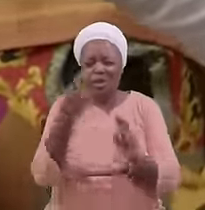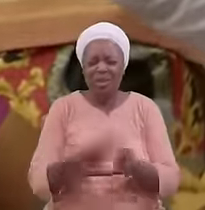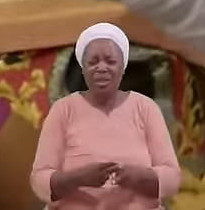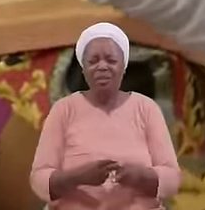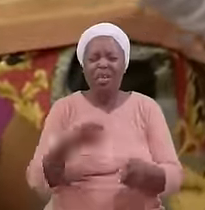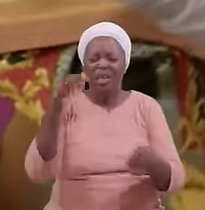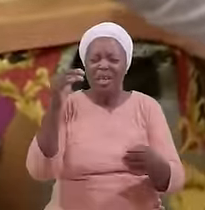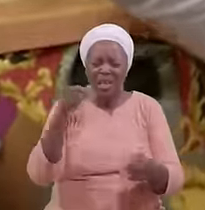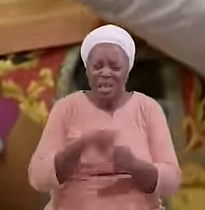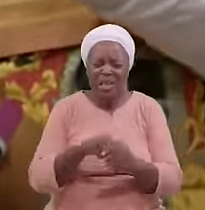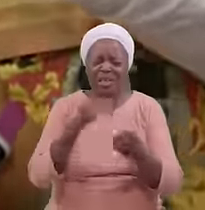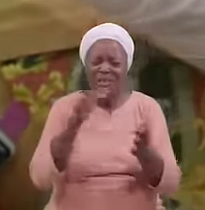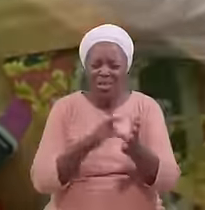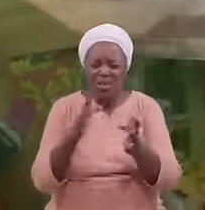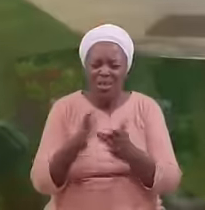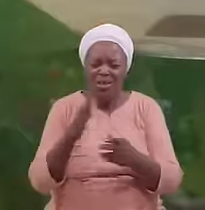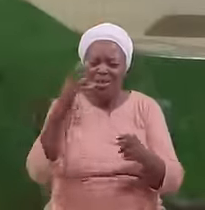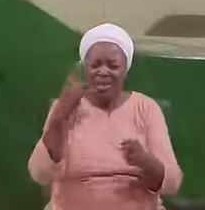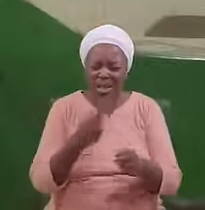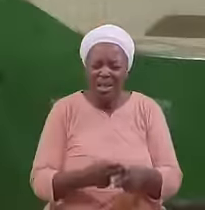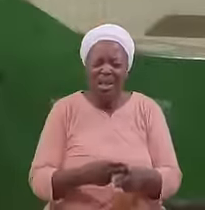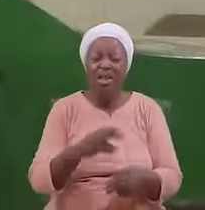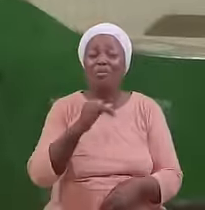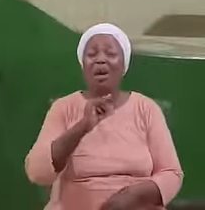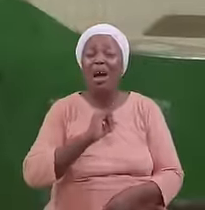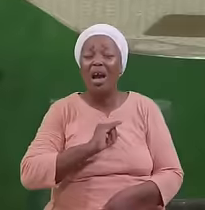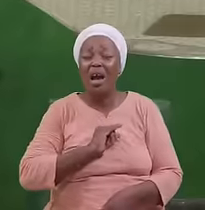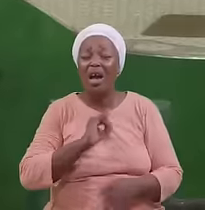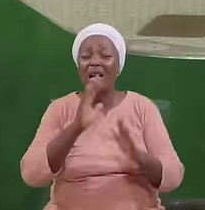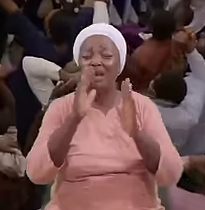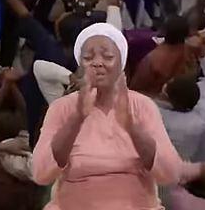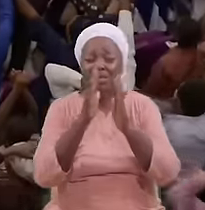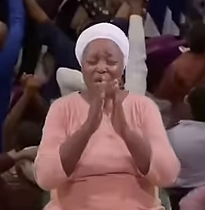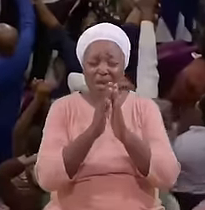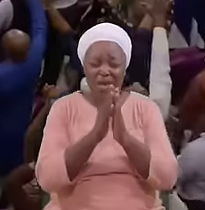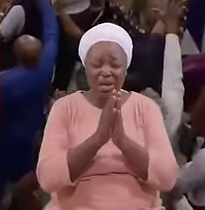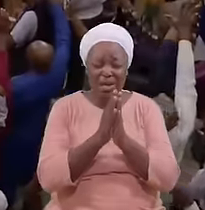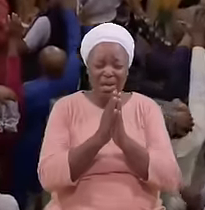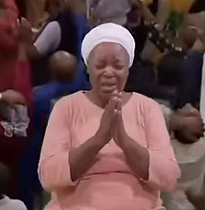In Jesus' name I pray.